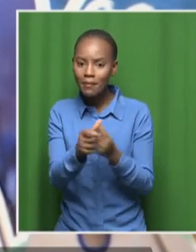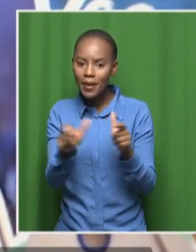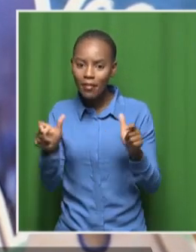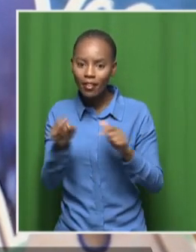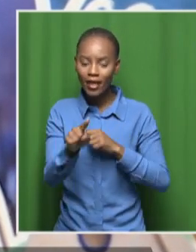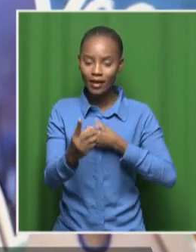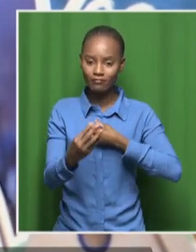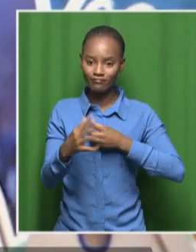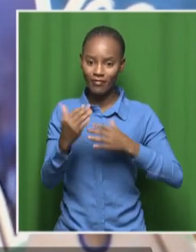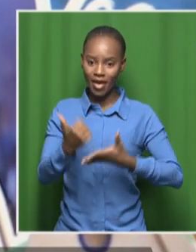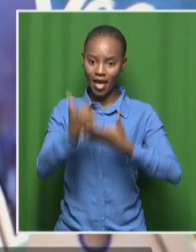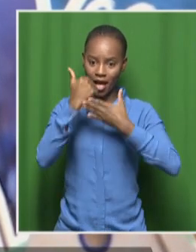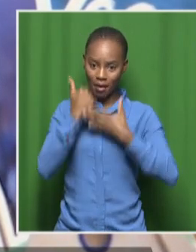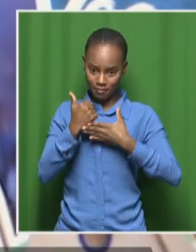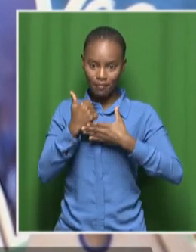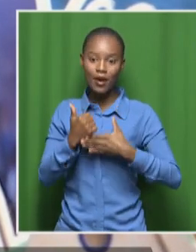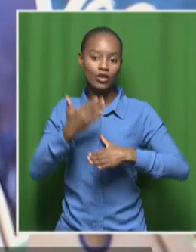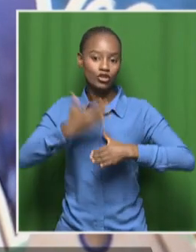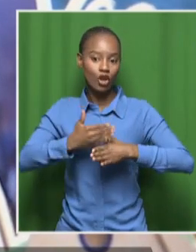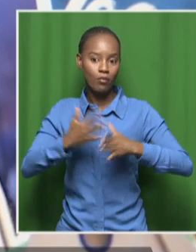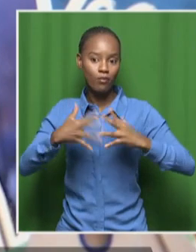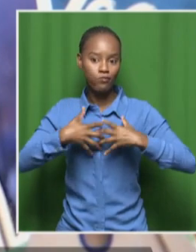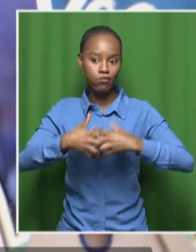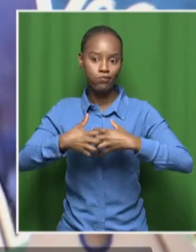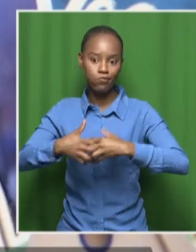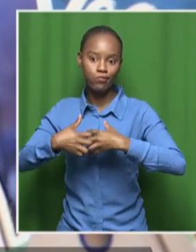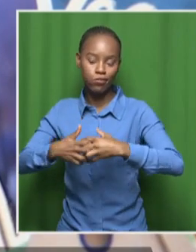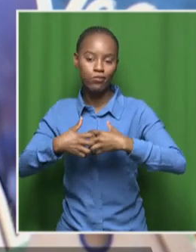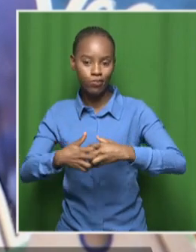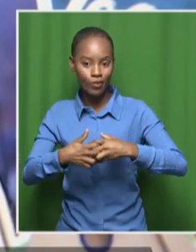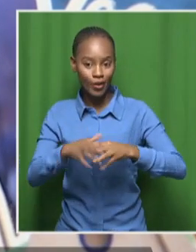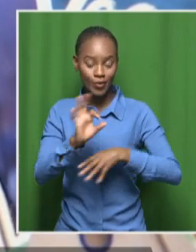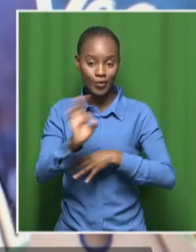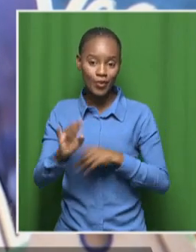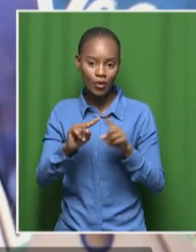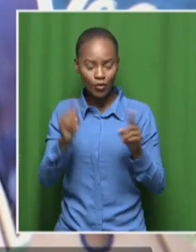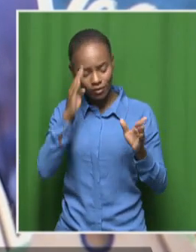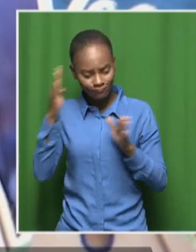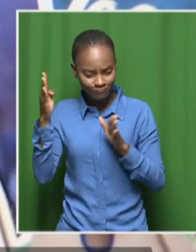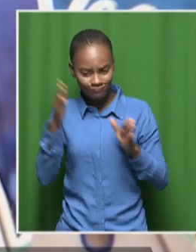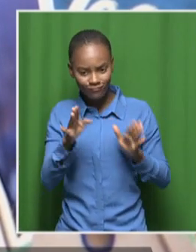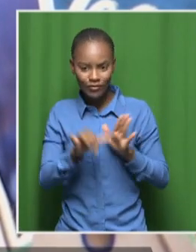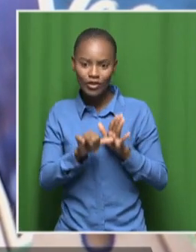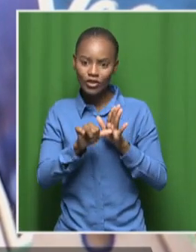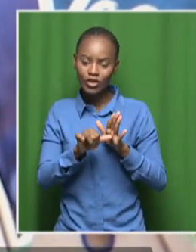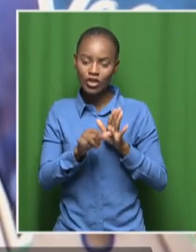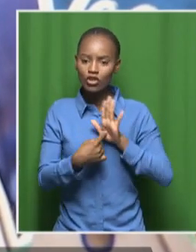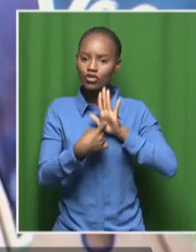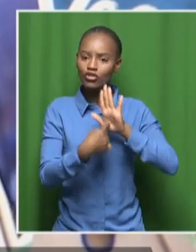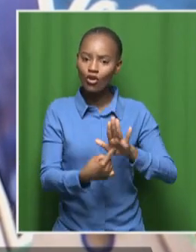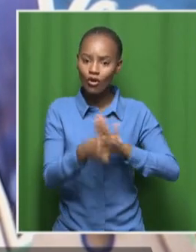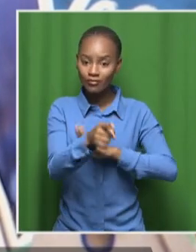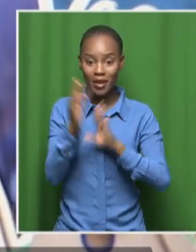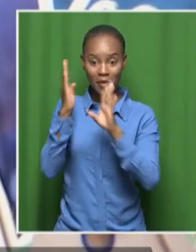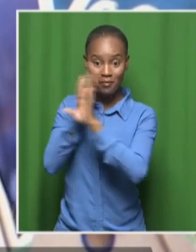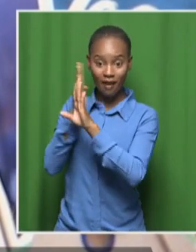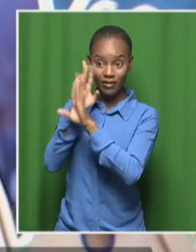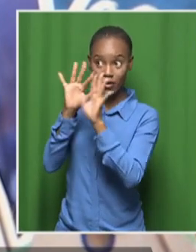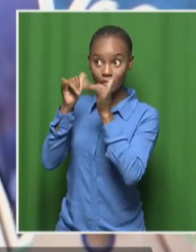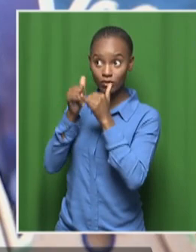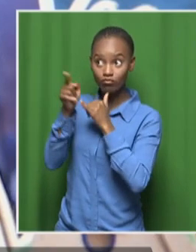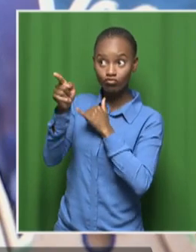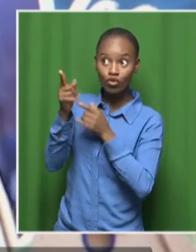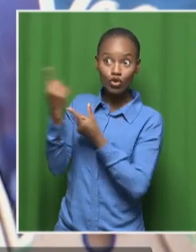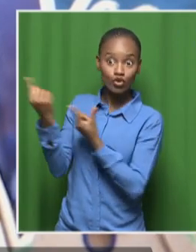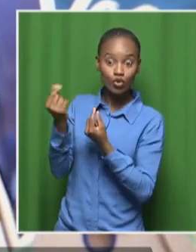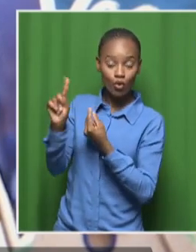of the economy through localization. And so what we're going to cast a spotlight on is what can be contributed by the private sector, what can be done